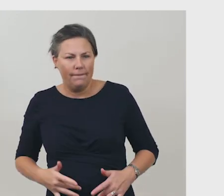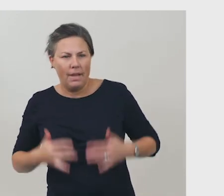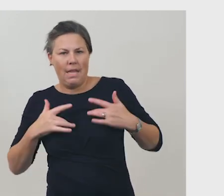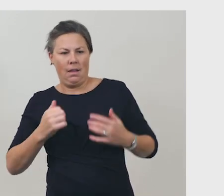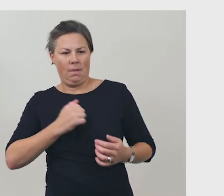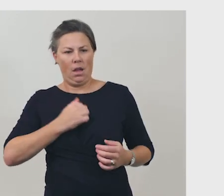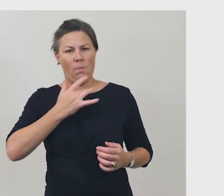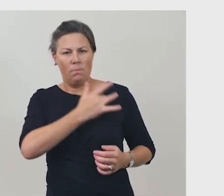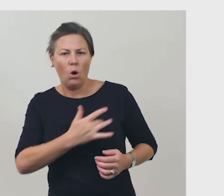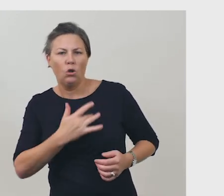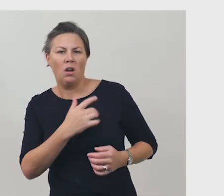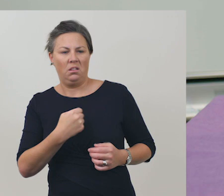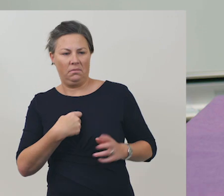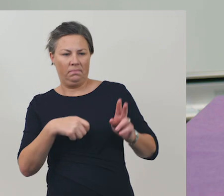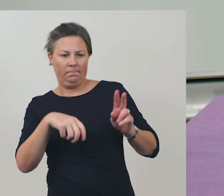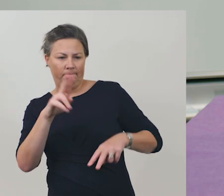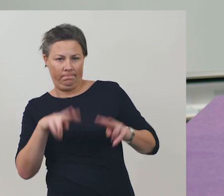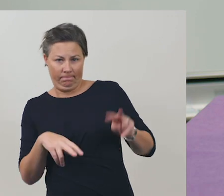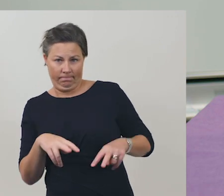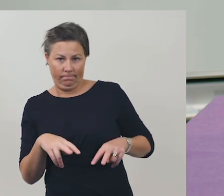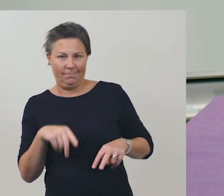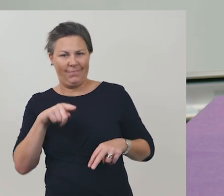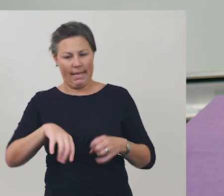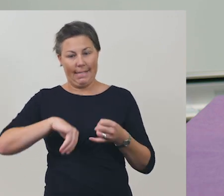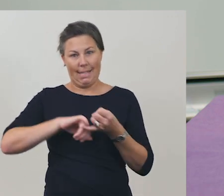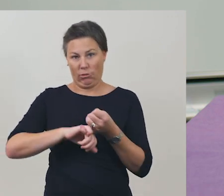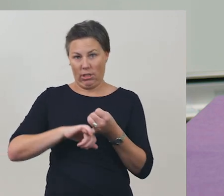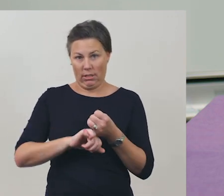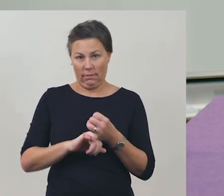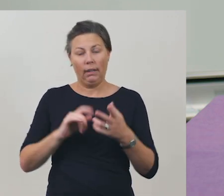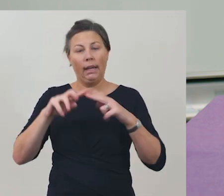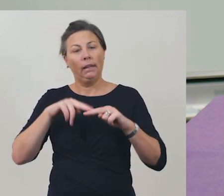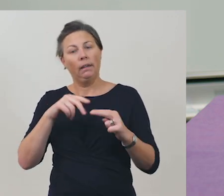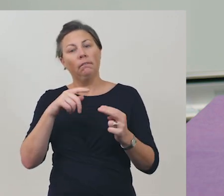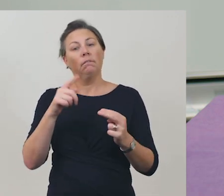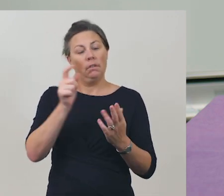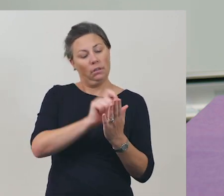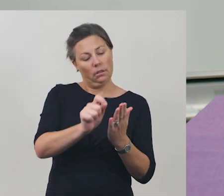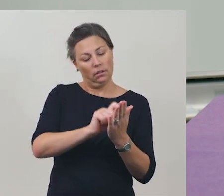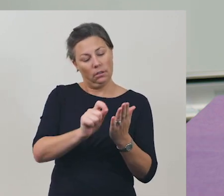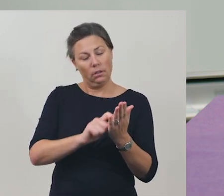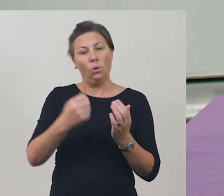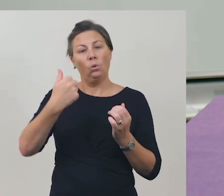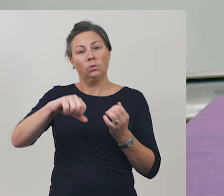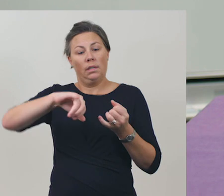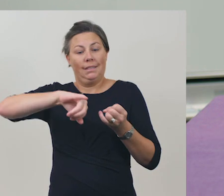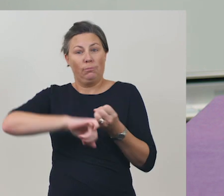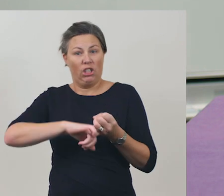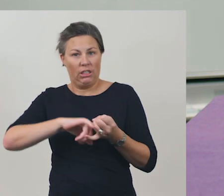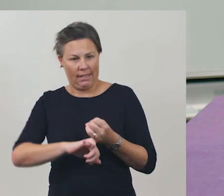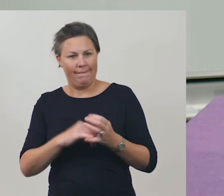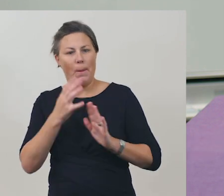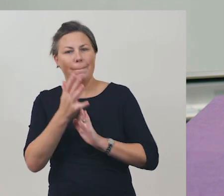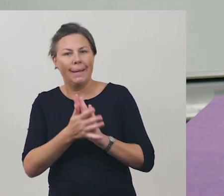emotions, and judgment. When authors use a subjective point of view, they often use evaluative language to show their